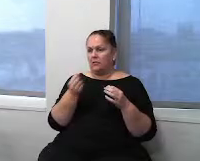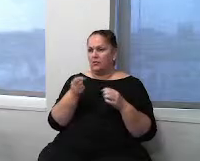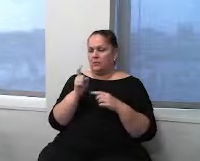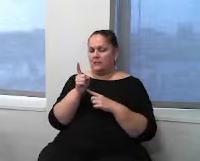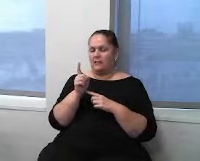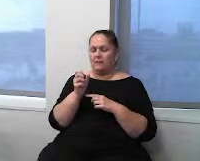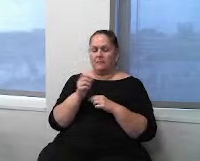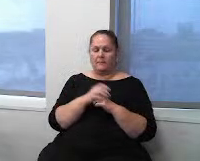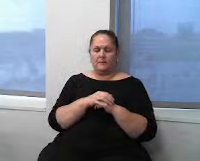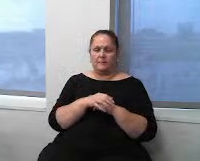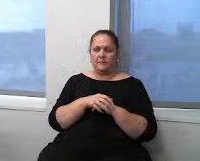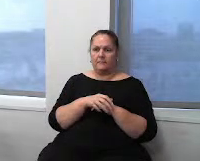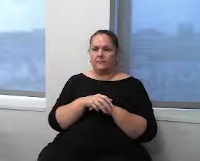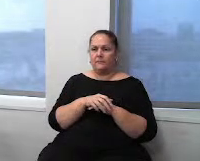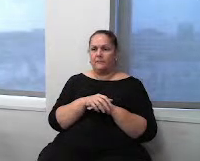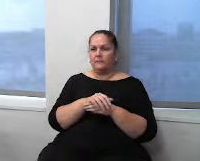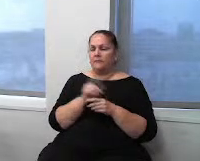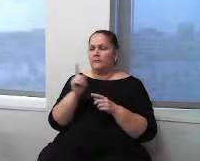And